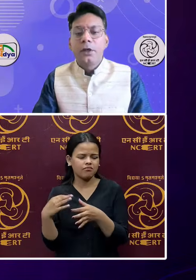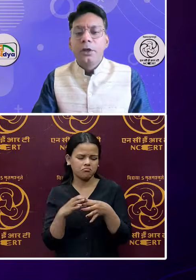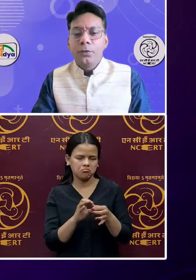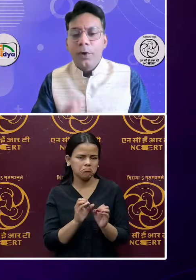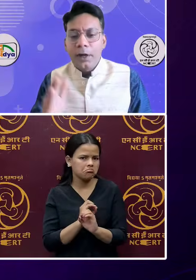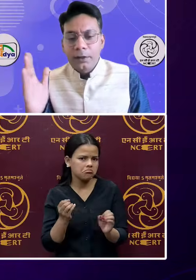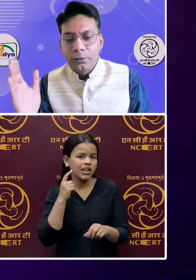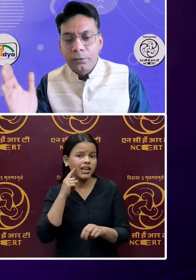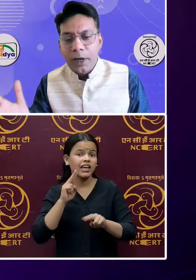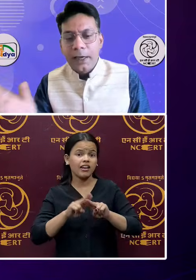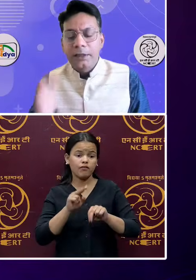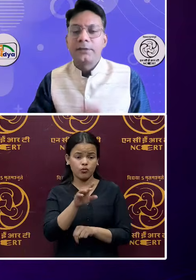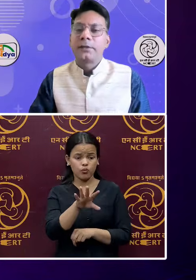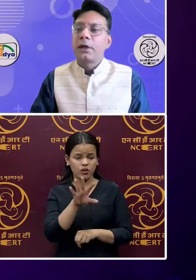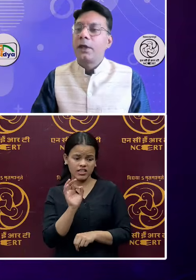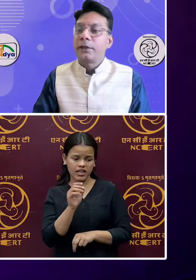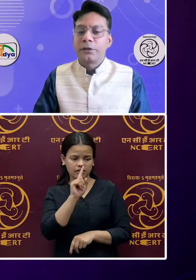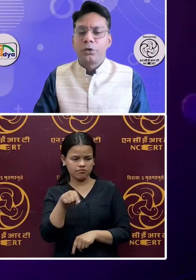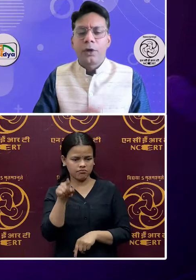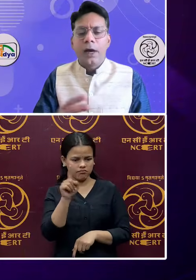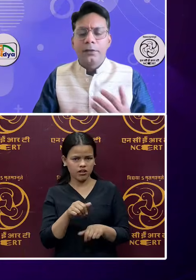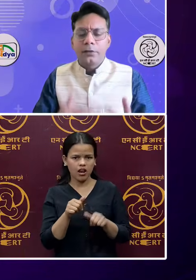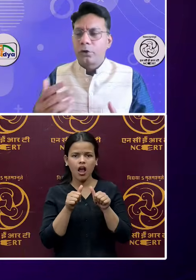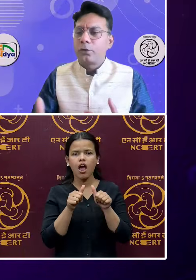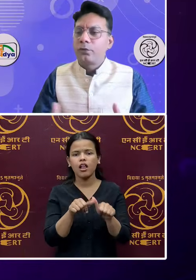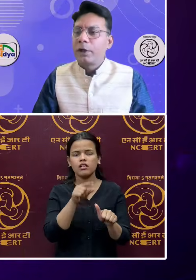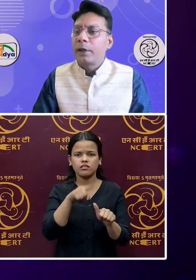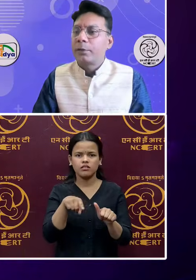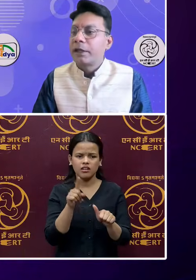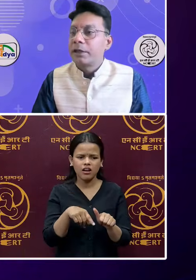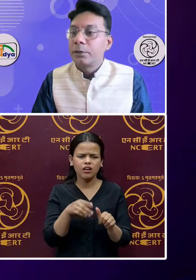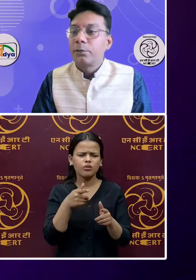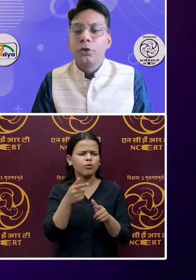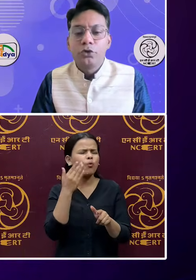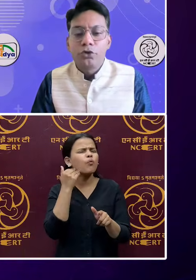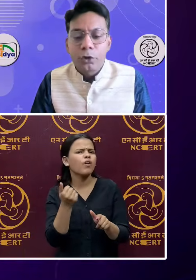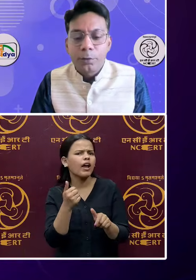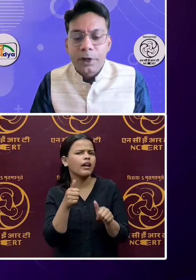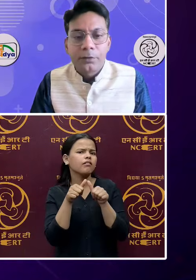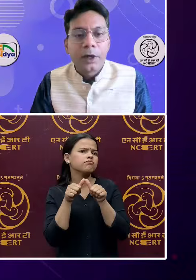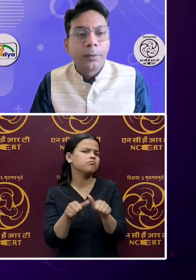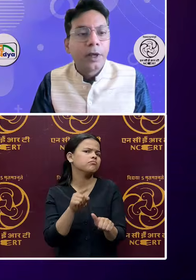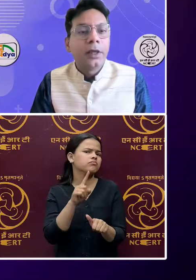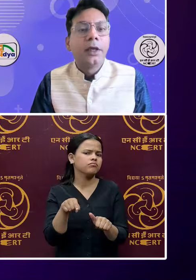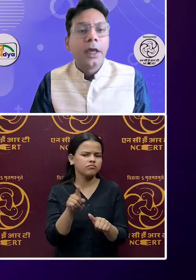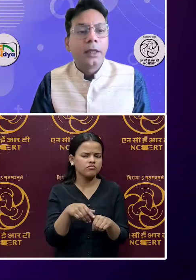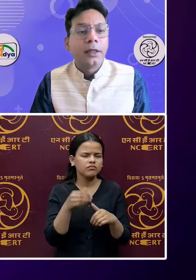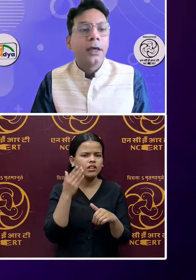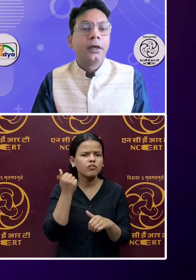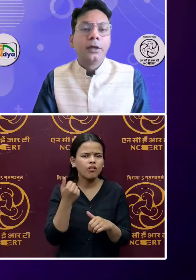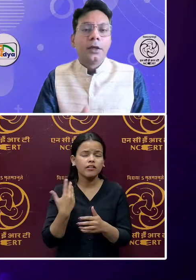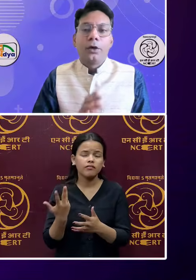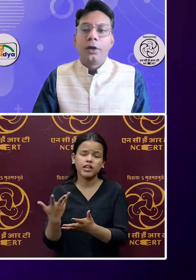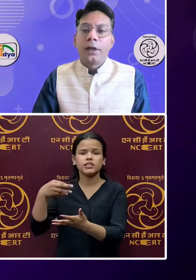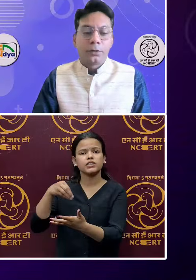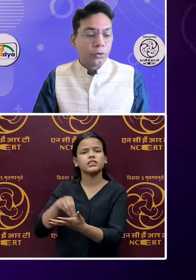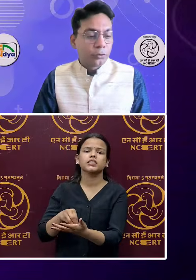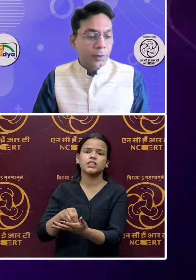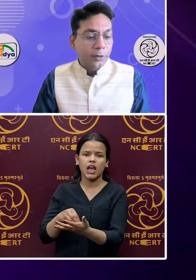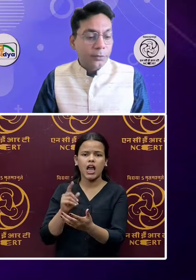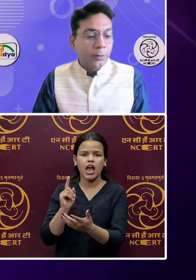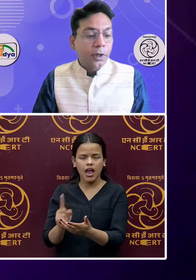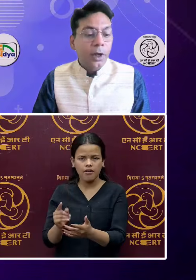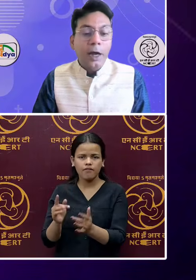answer, why this answer is wrong. All sort of feedback mechanism should be available in the online